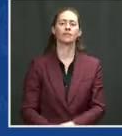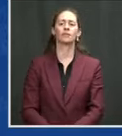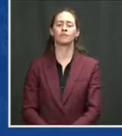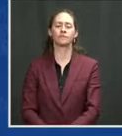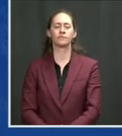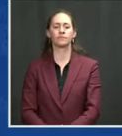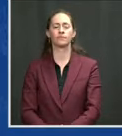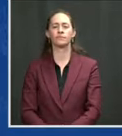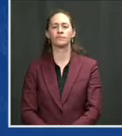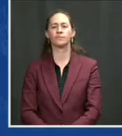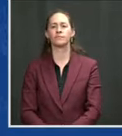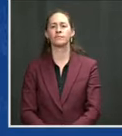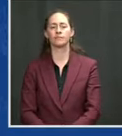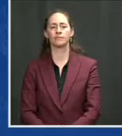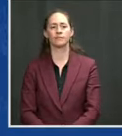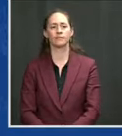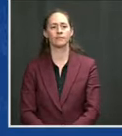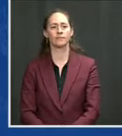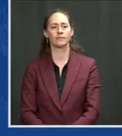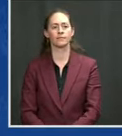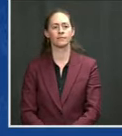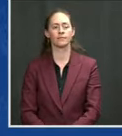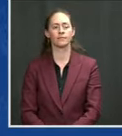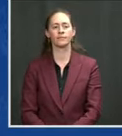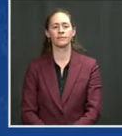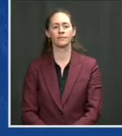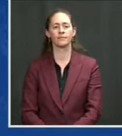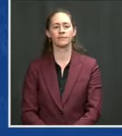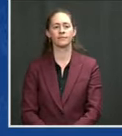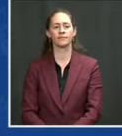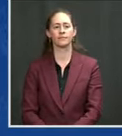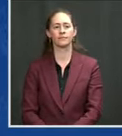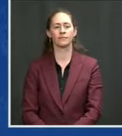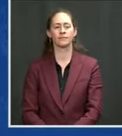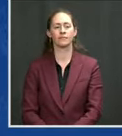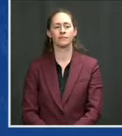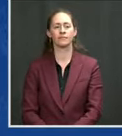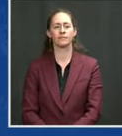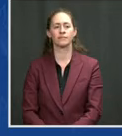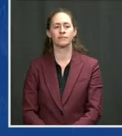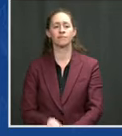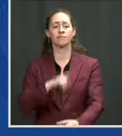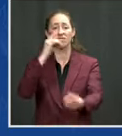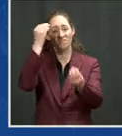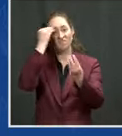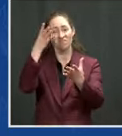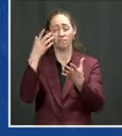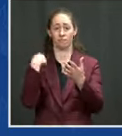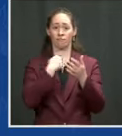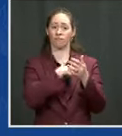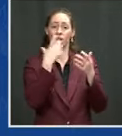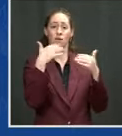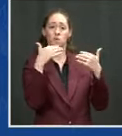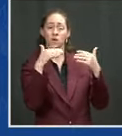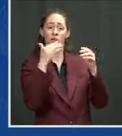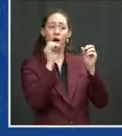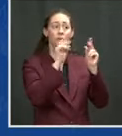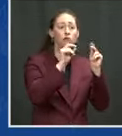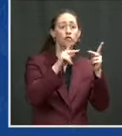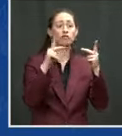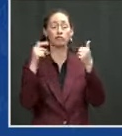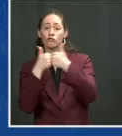for all of us, one of our great opportunities and our great challenges to get over, whether it's hesitancy or equity or